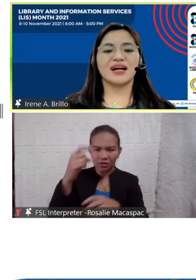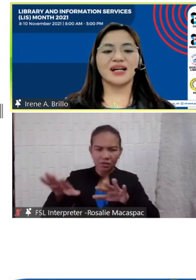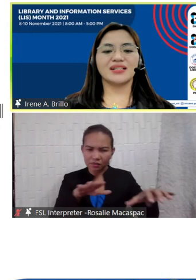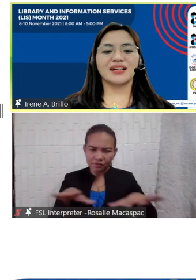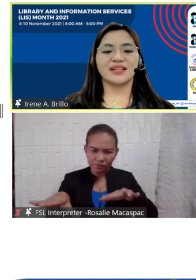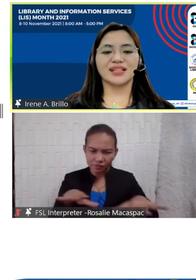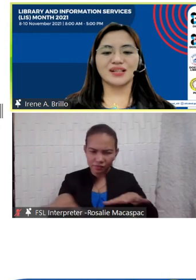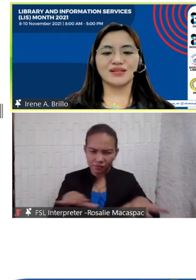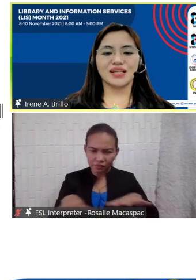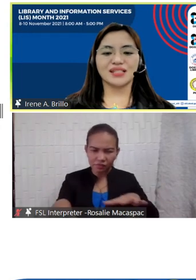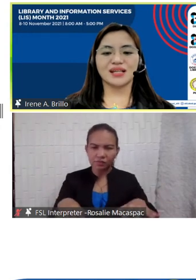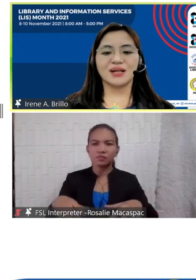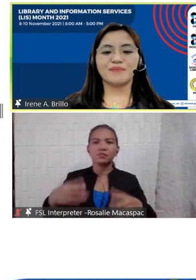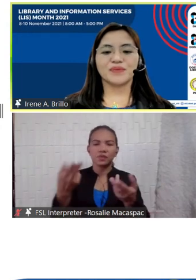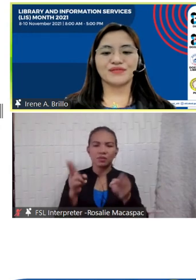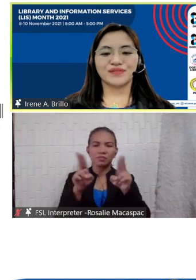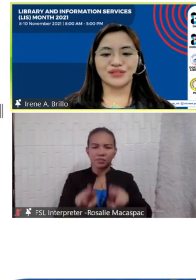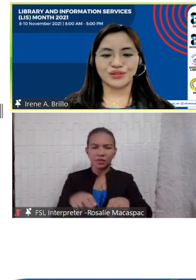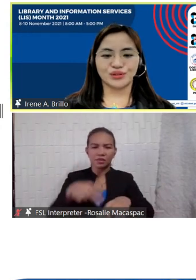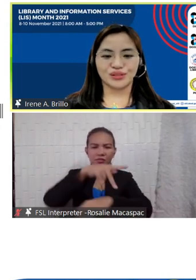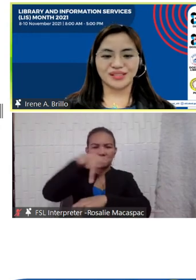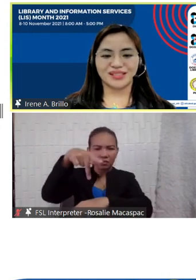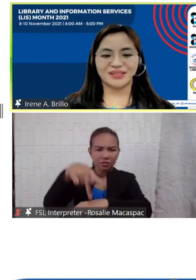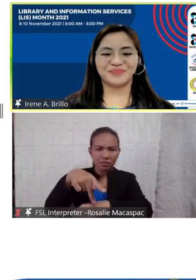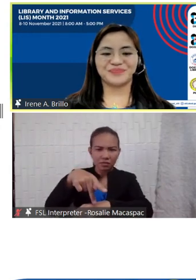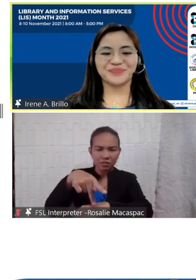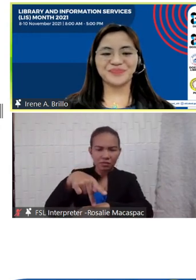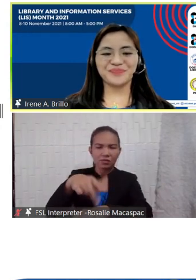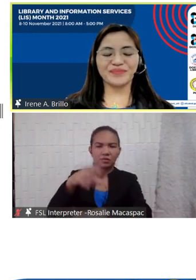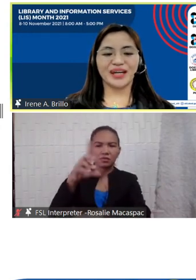is under the DOST FIVOX.